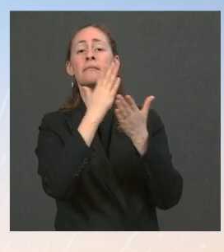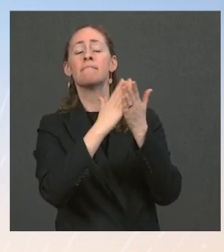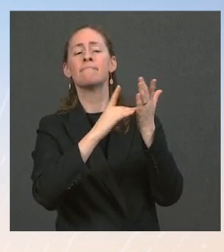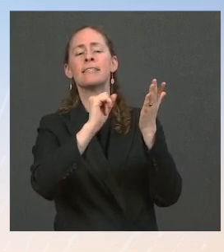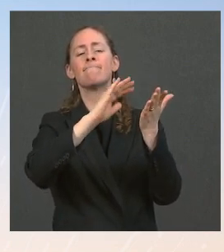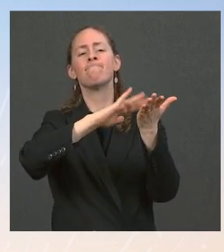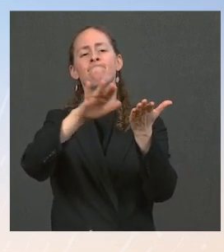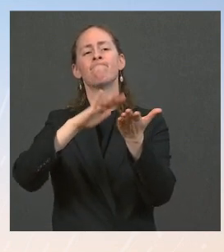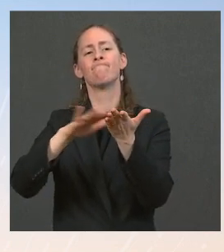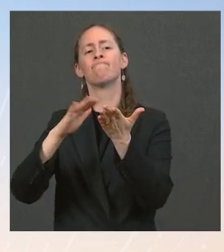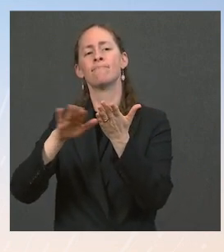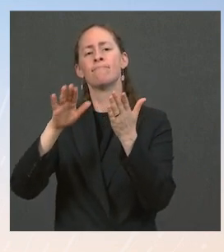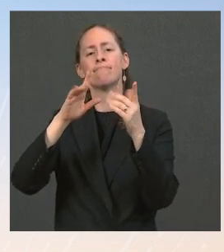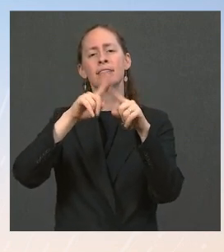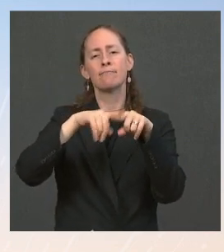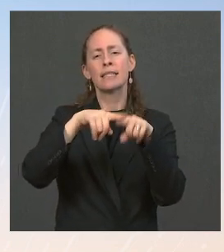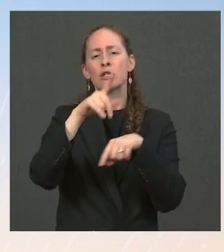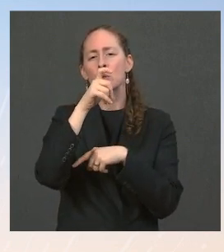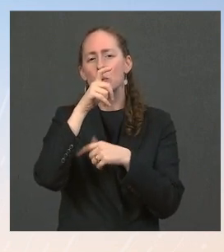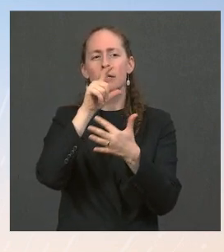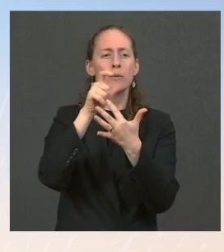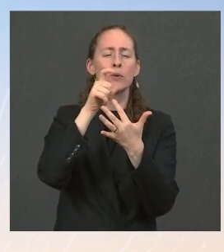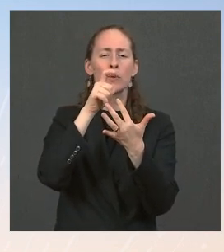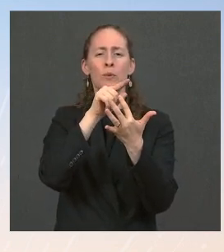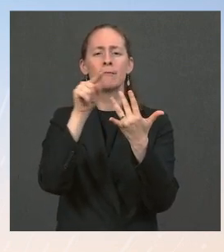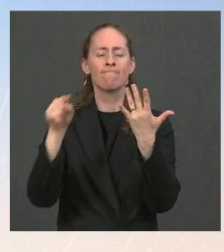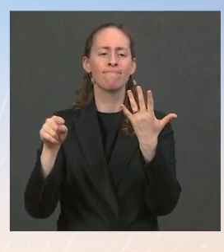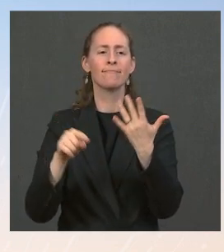case-by-case basis. Thank you, everyone.